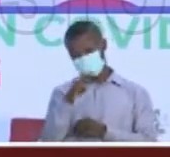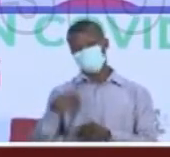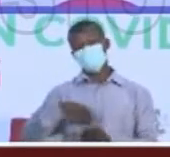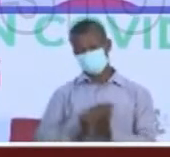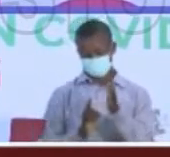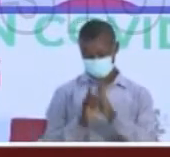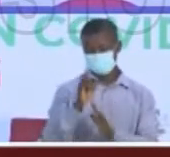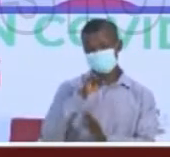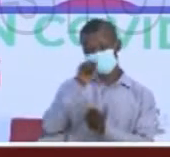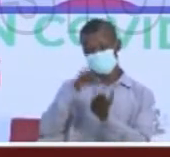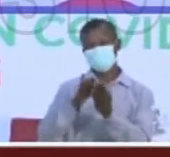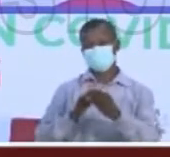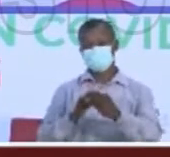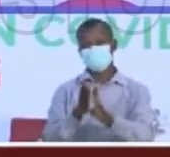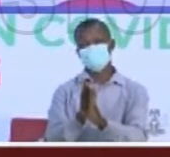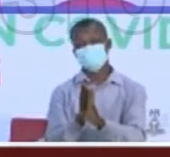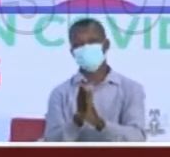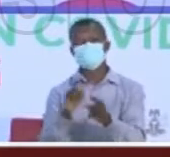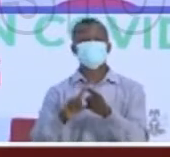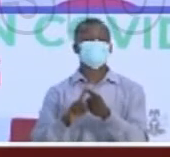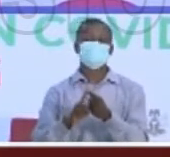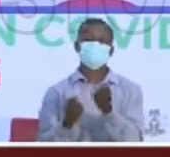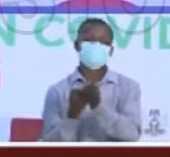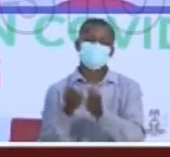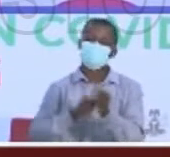to support everyone involved,